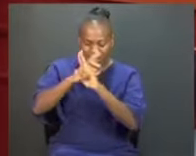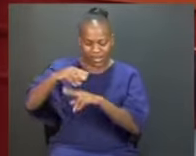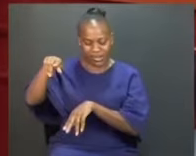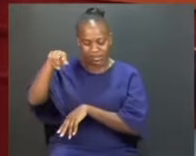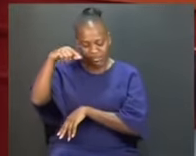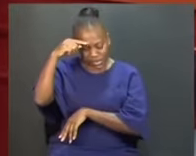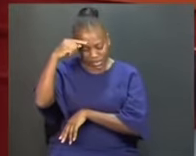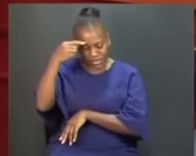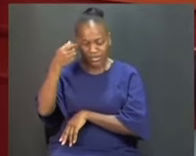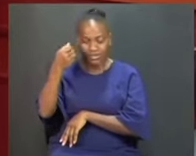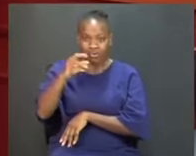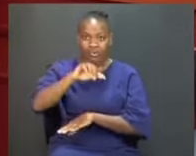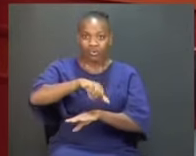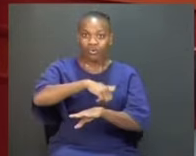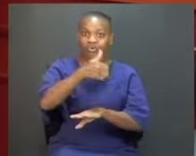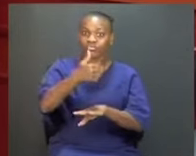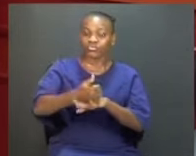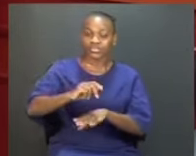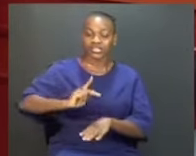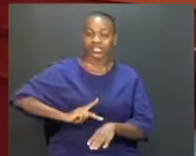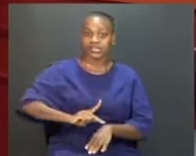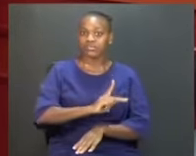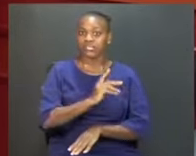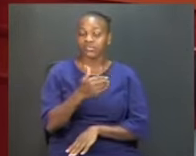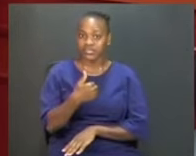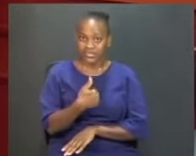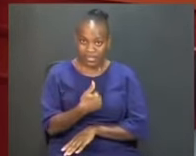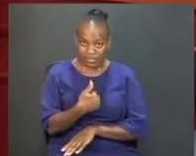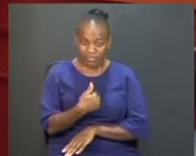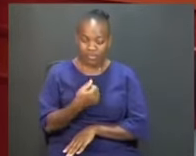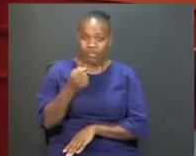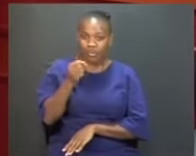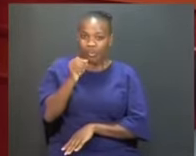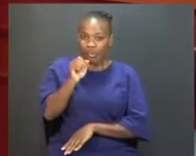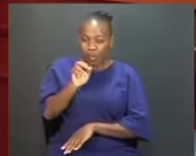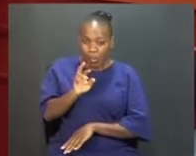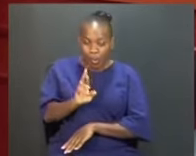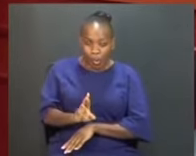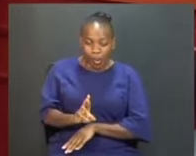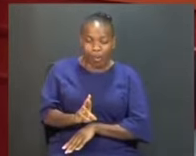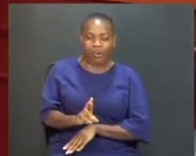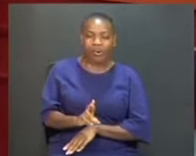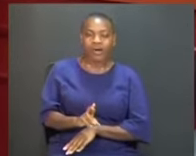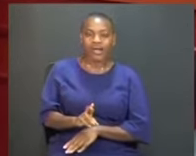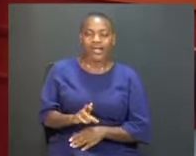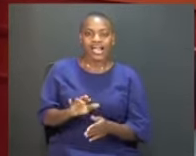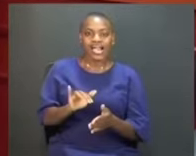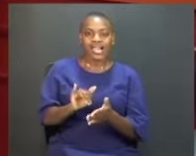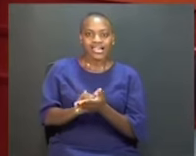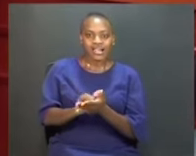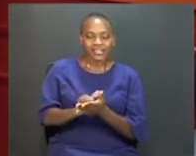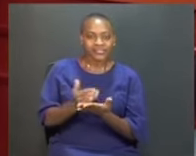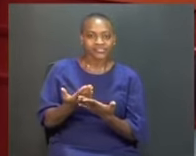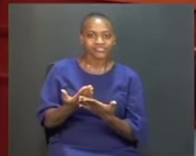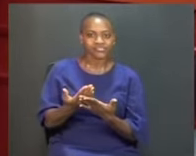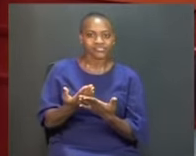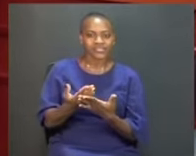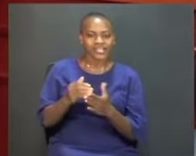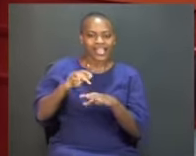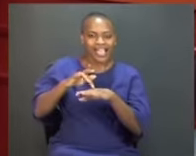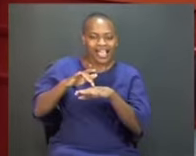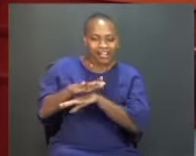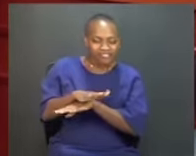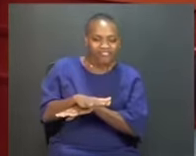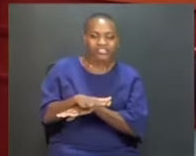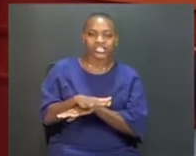authority of Parliament, or which tends either directly or indirectly to bring